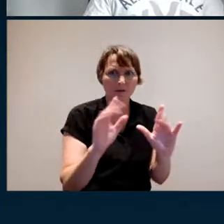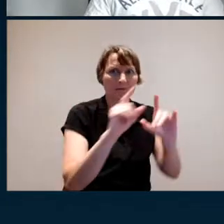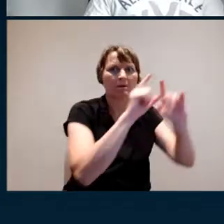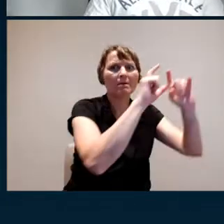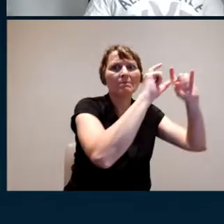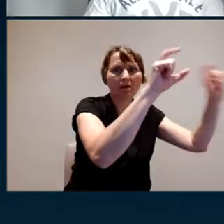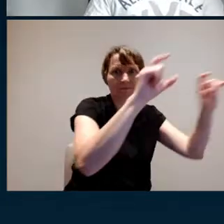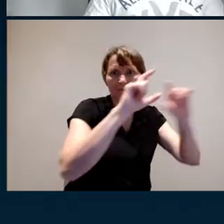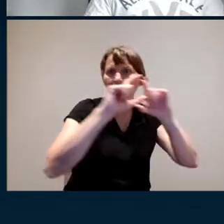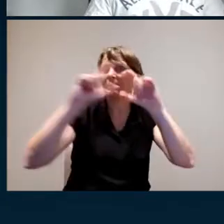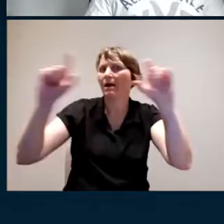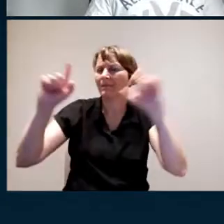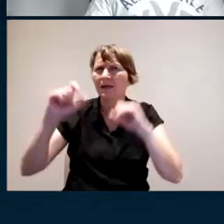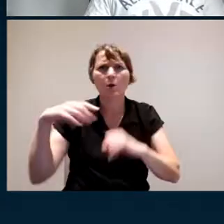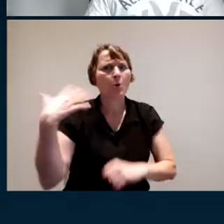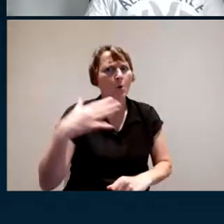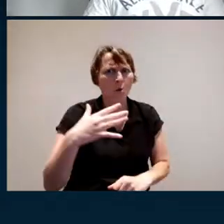could